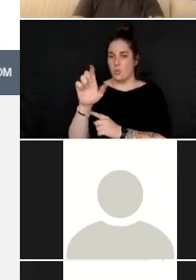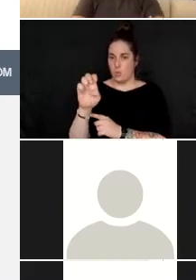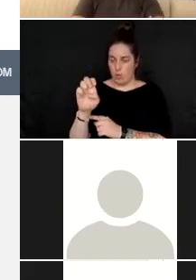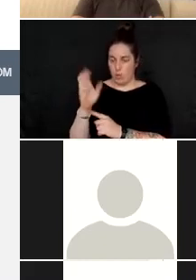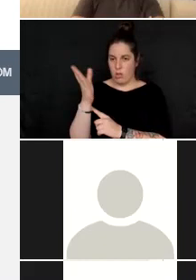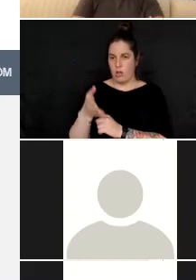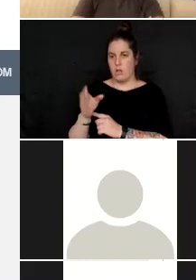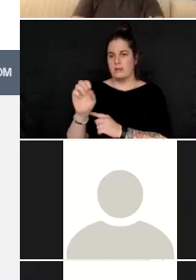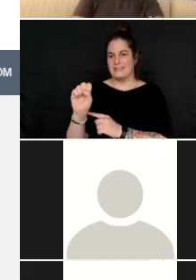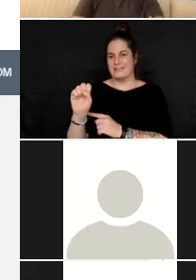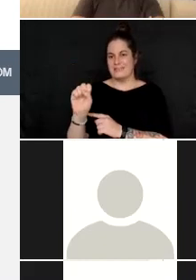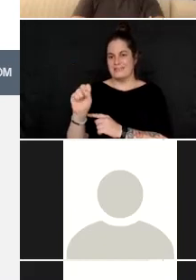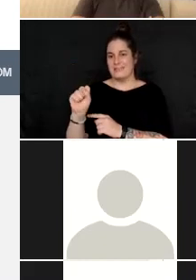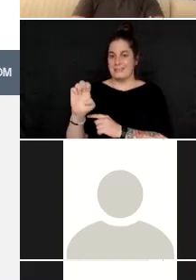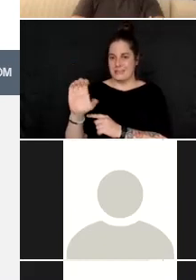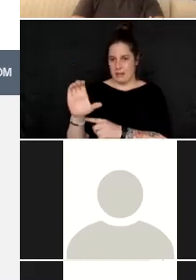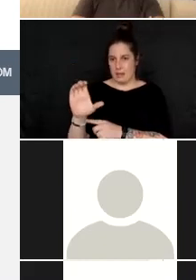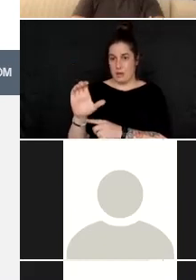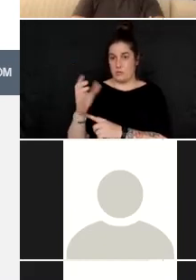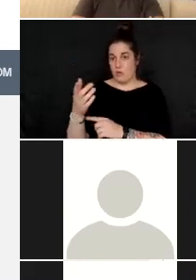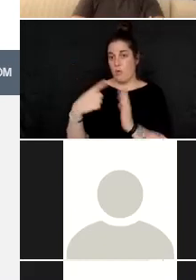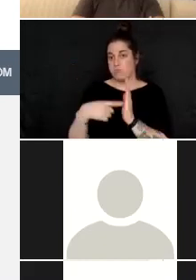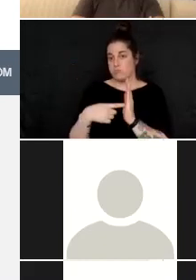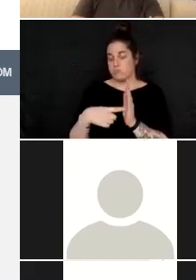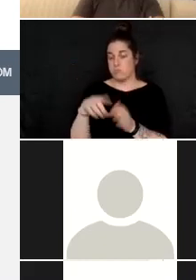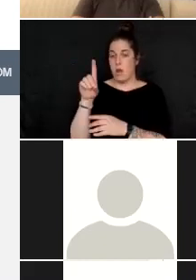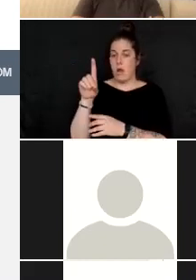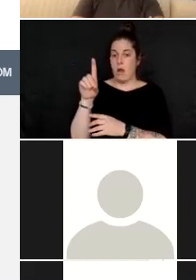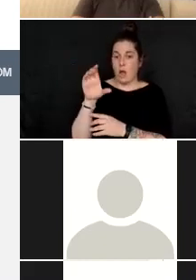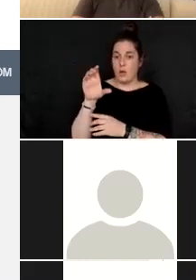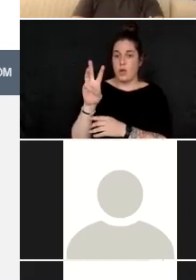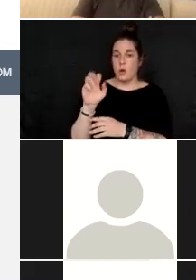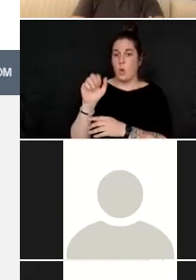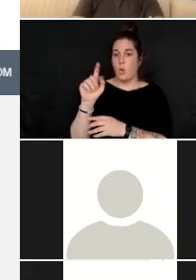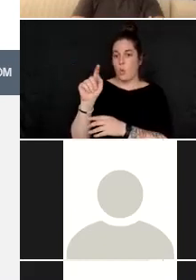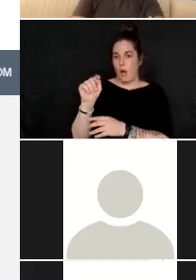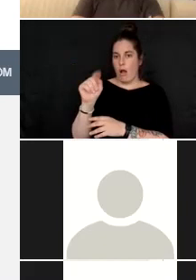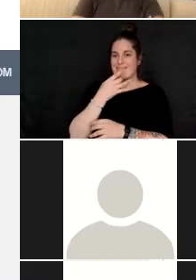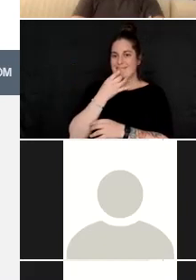So that means, for example, a 100-watt light bulb is 100 joules per 1 second.